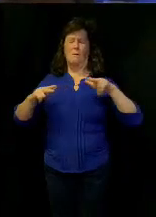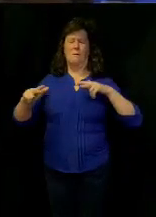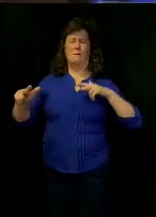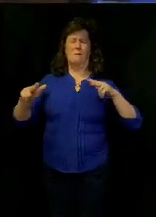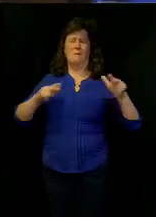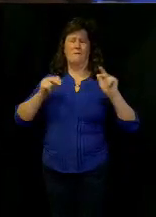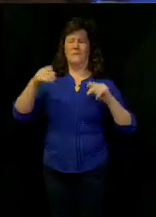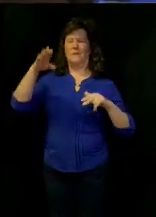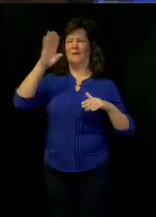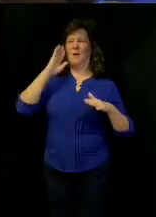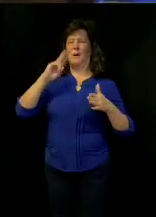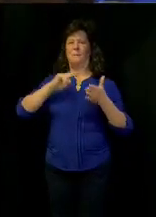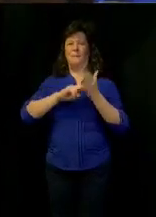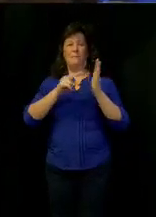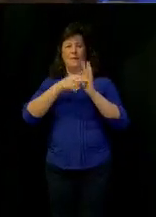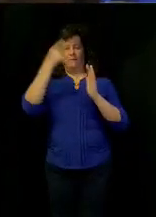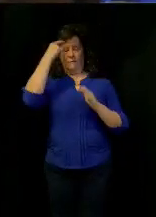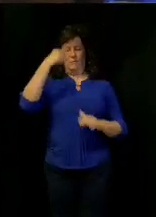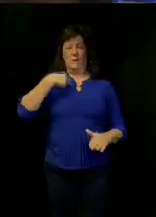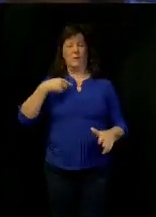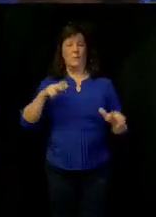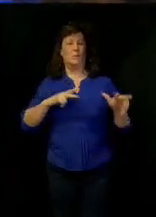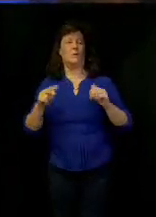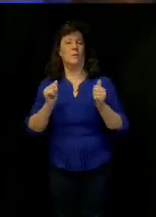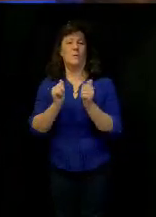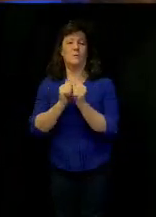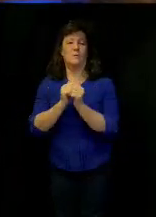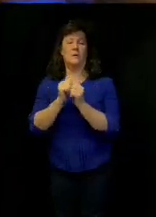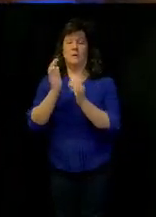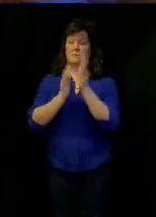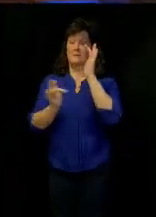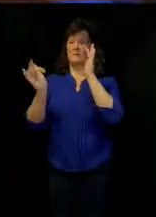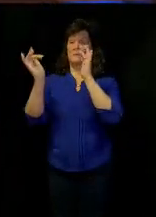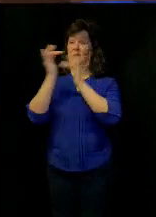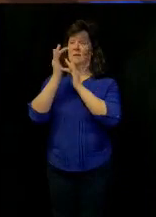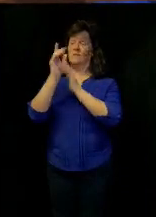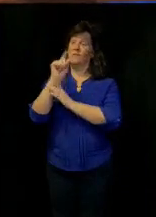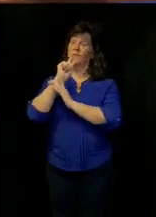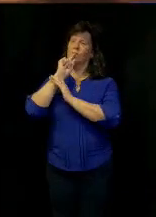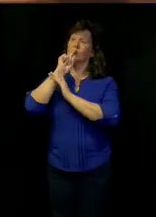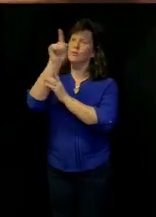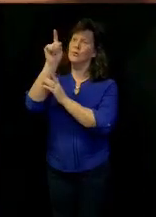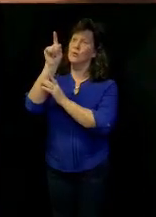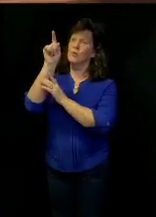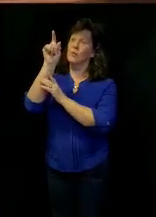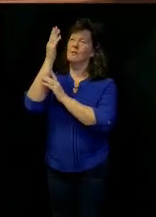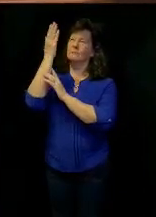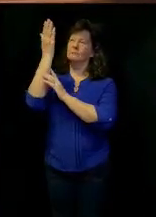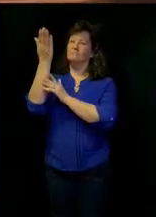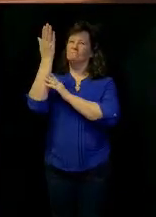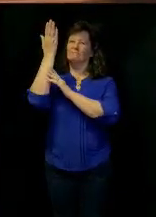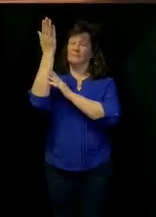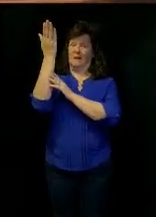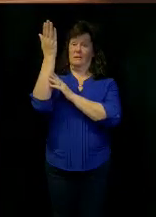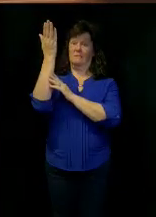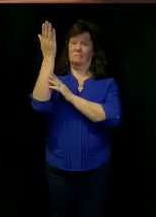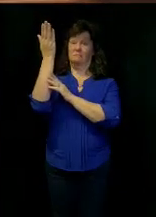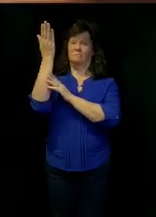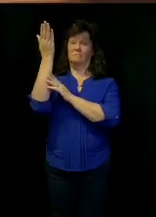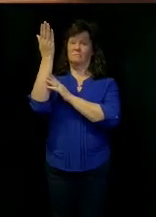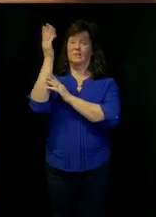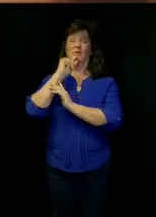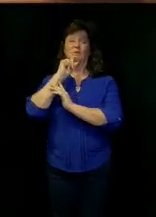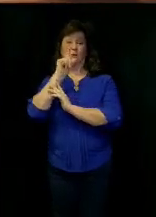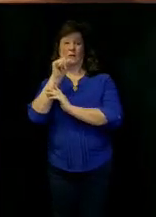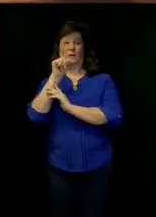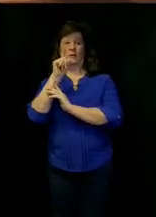purposed to walk in. Amen. Why? Because listen, Jesus is the true humanity. Yeah. Check this out now. Jesus is